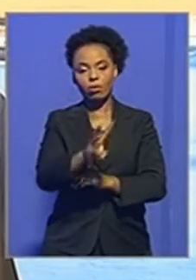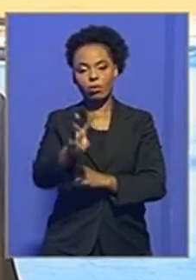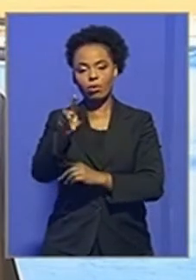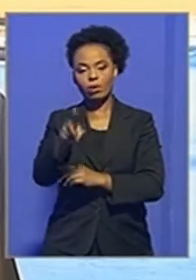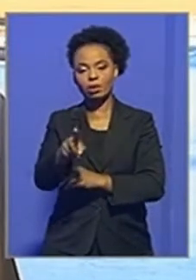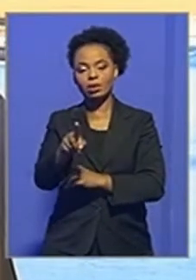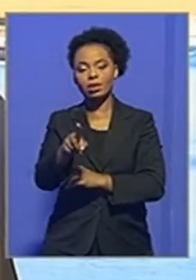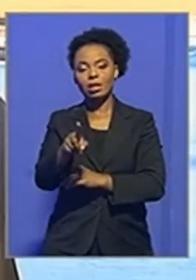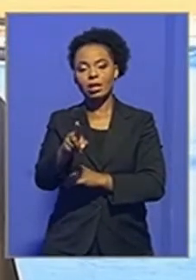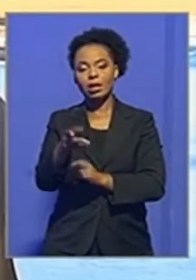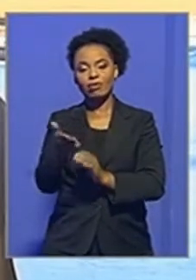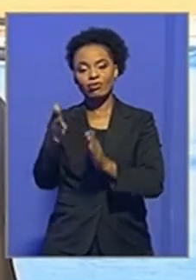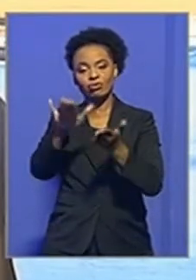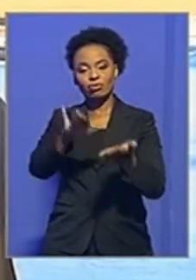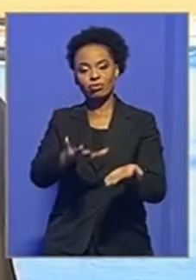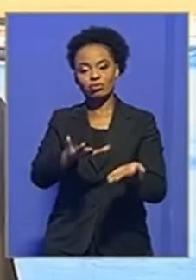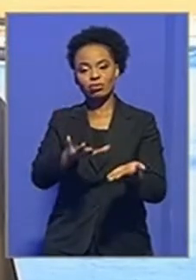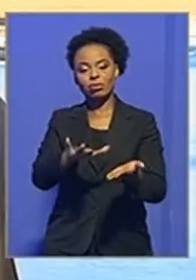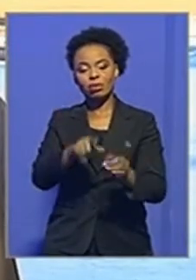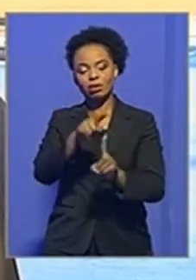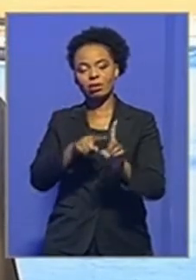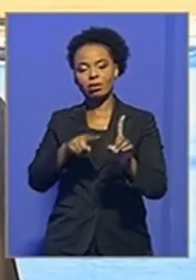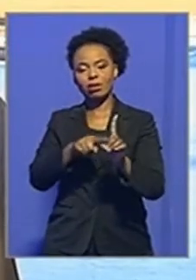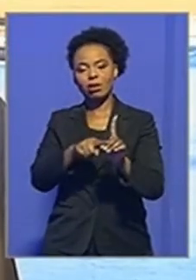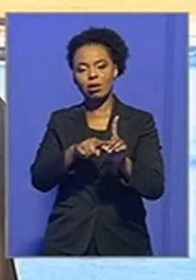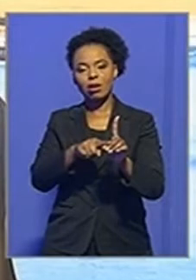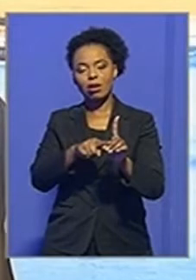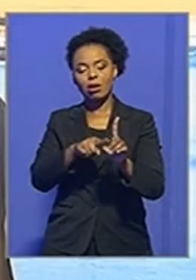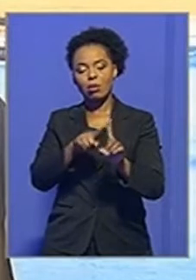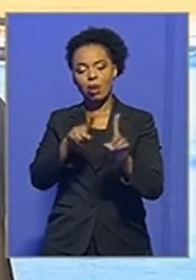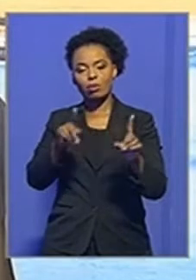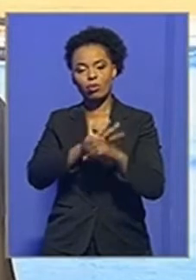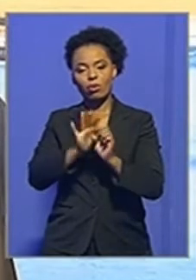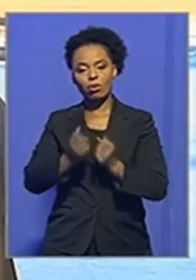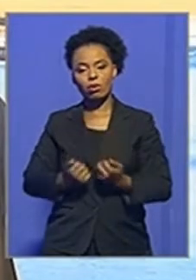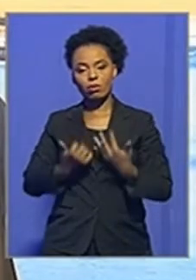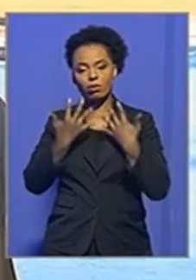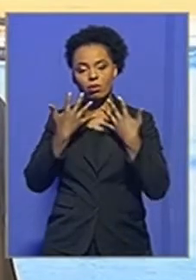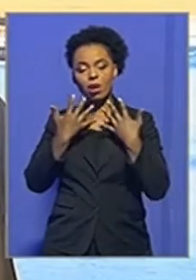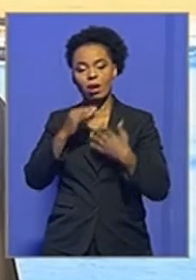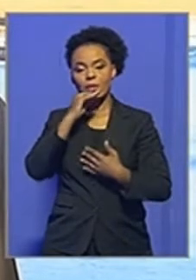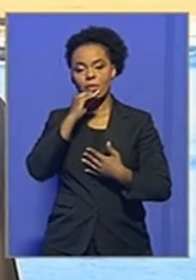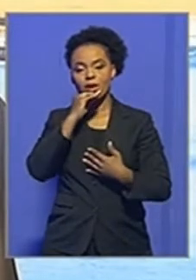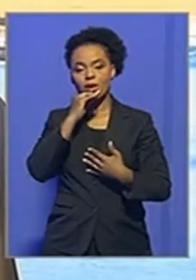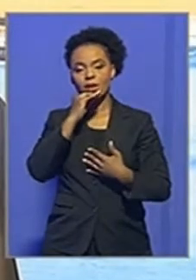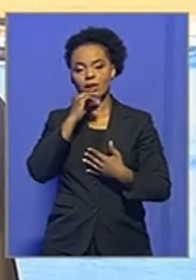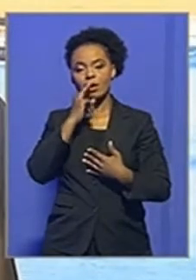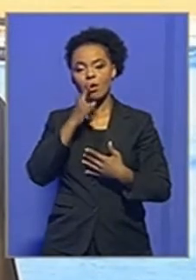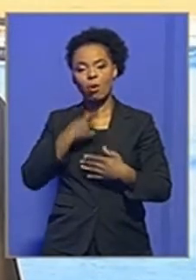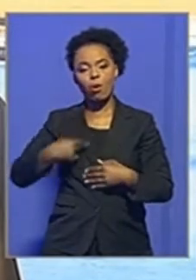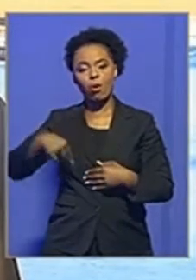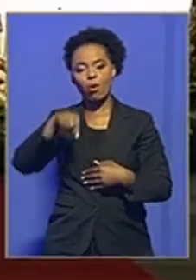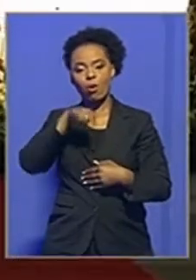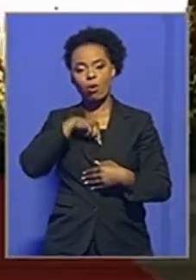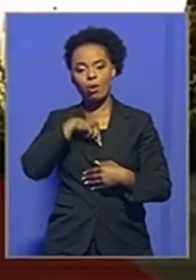most difficult time because of COVID-19. In other words, that we should observe all the